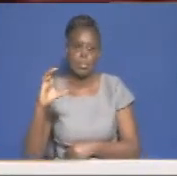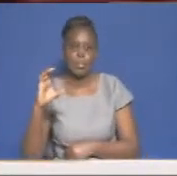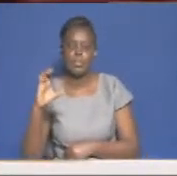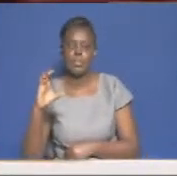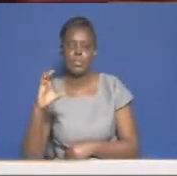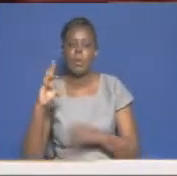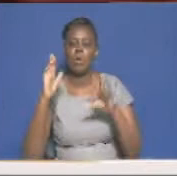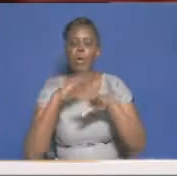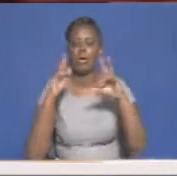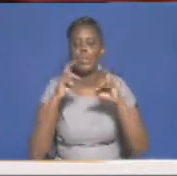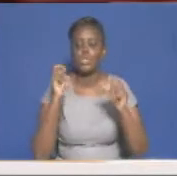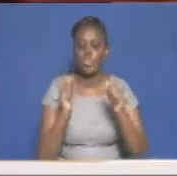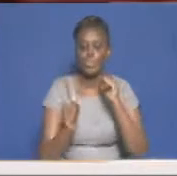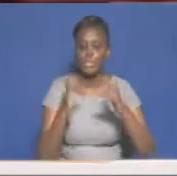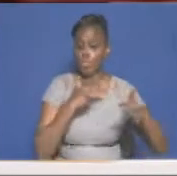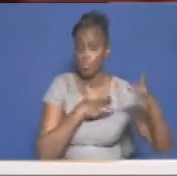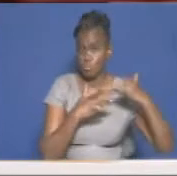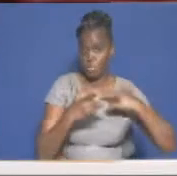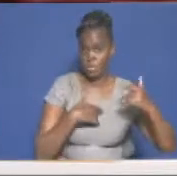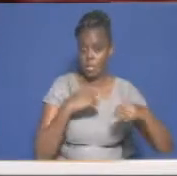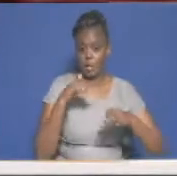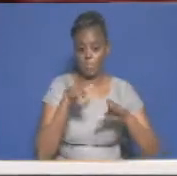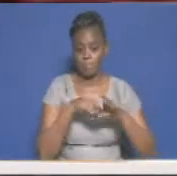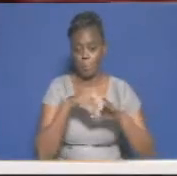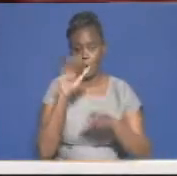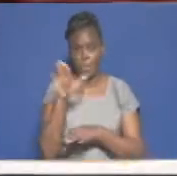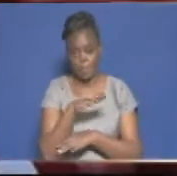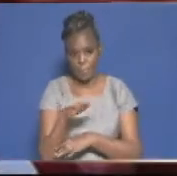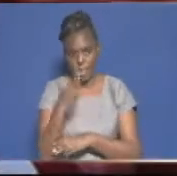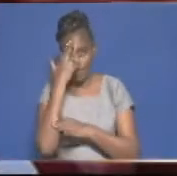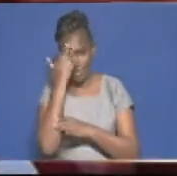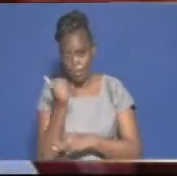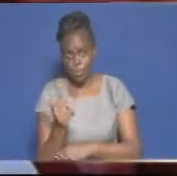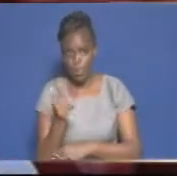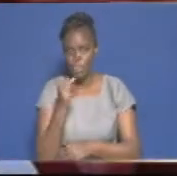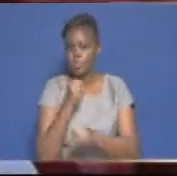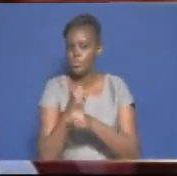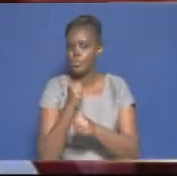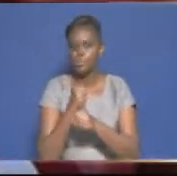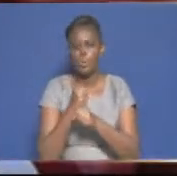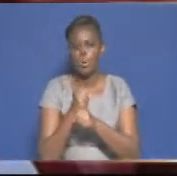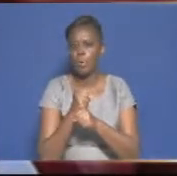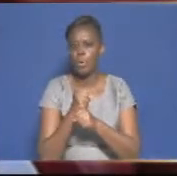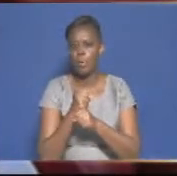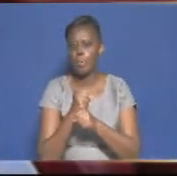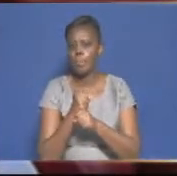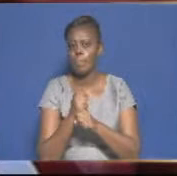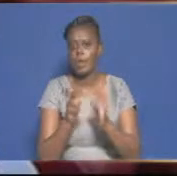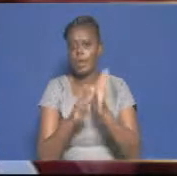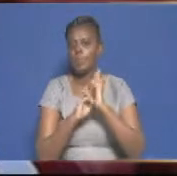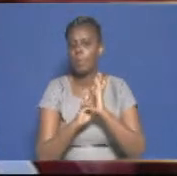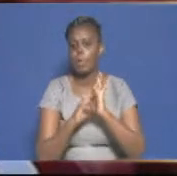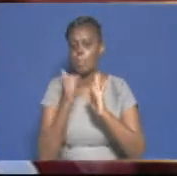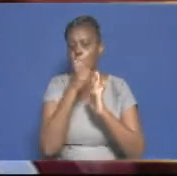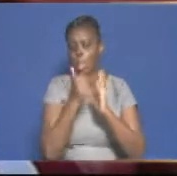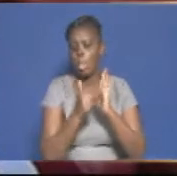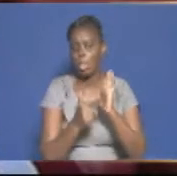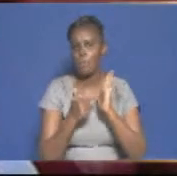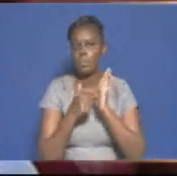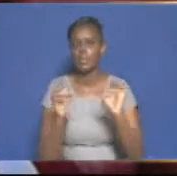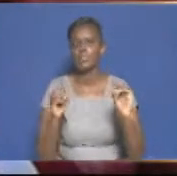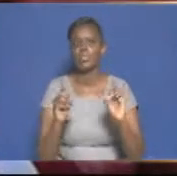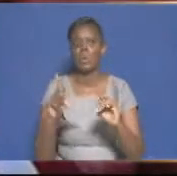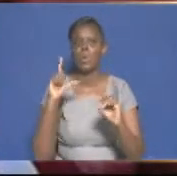on issues that concern members of parliament, is because there's no job description. So this is a law that's actually trying to